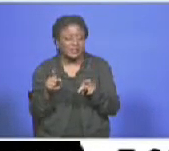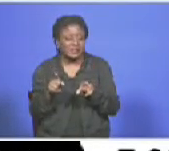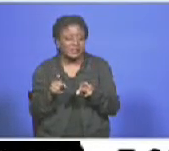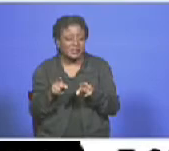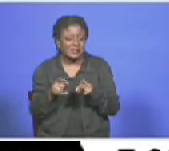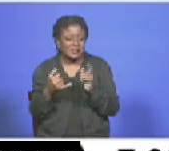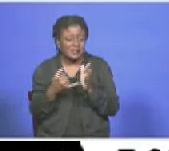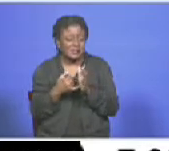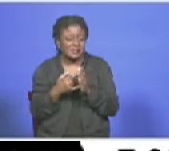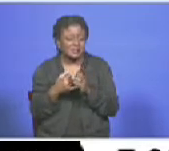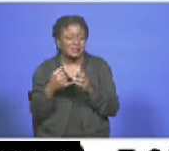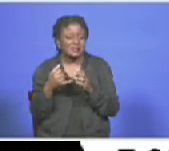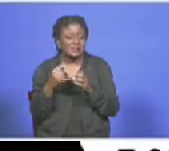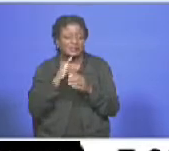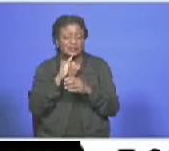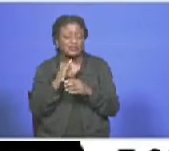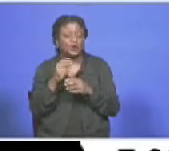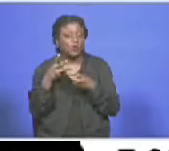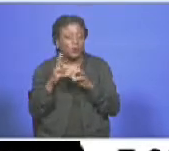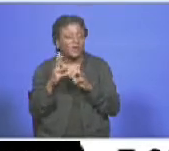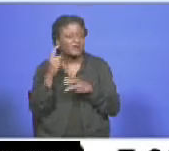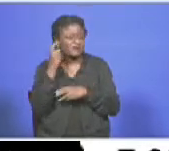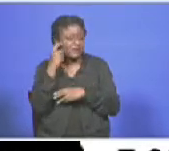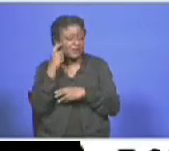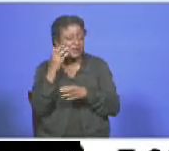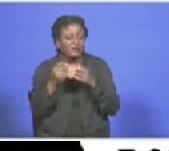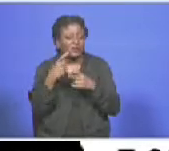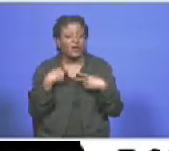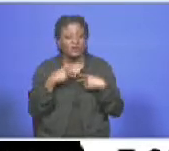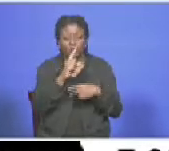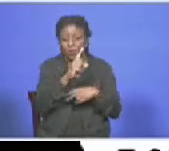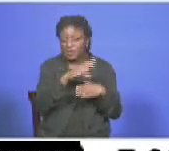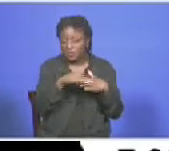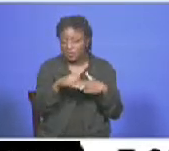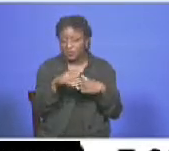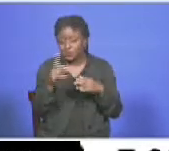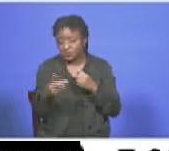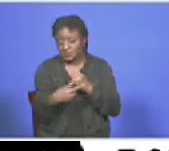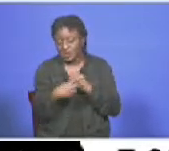dollar and you save 1 cent, 2 cents, 5 cents,